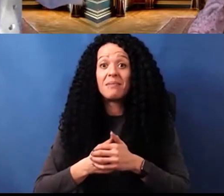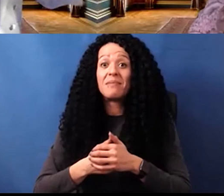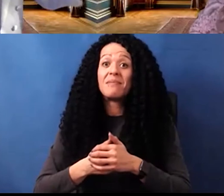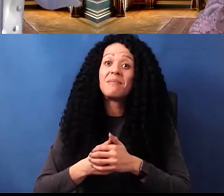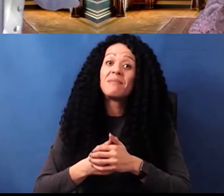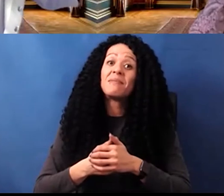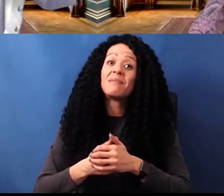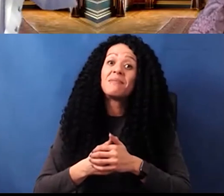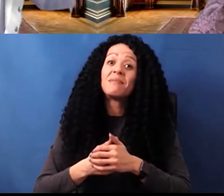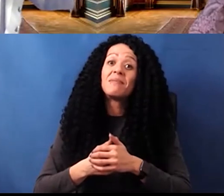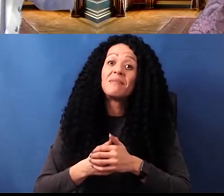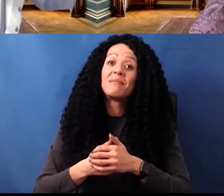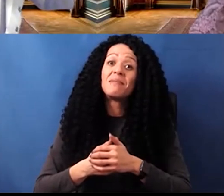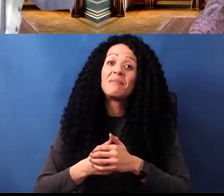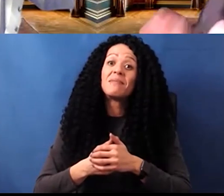stars.